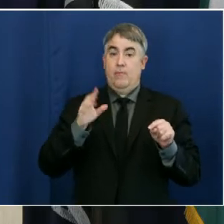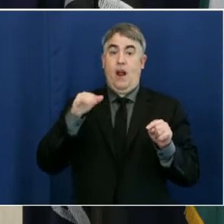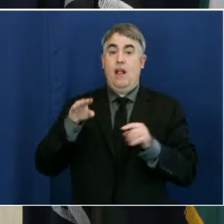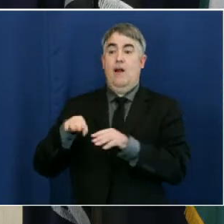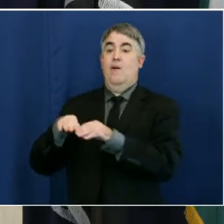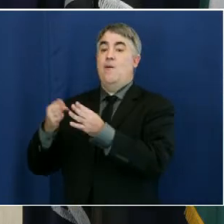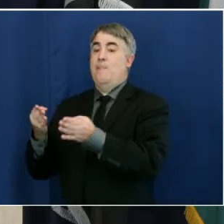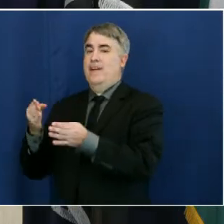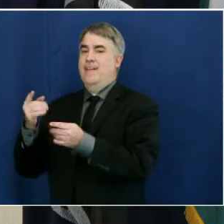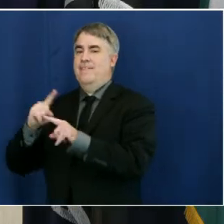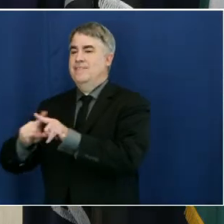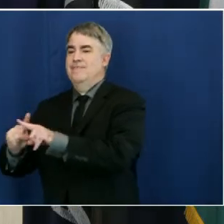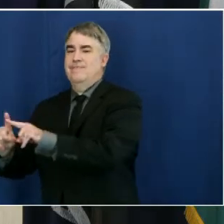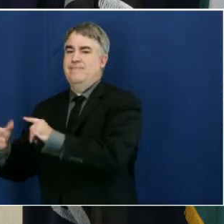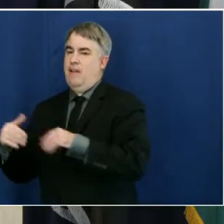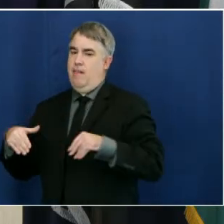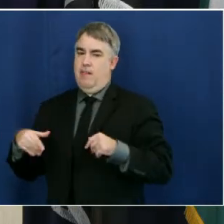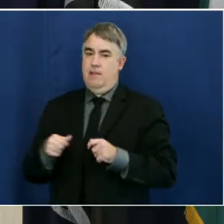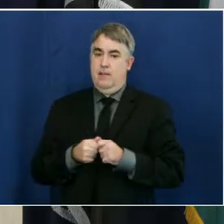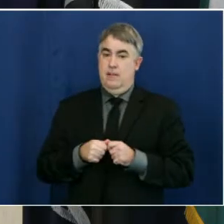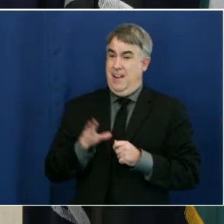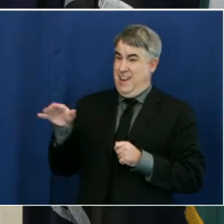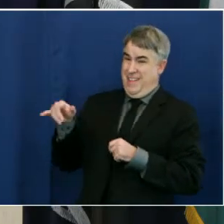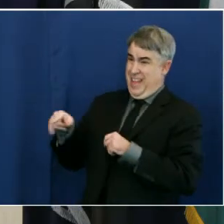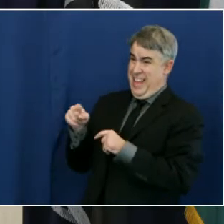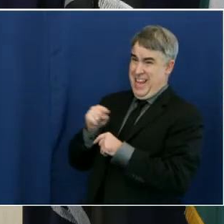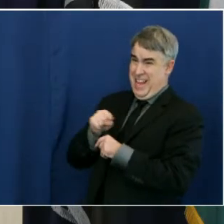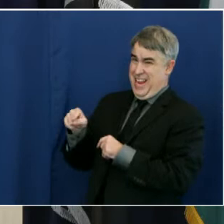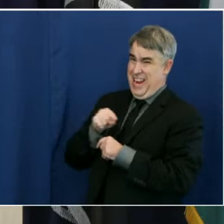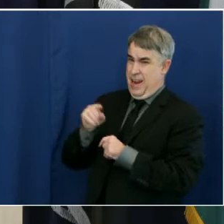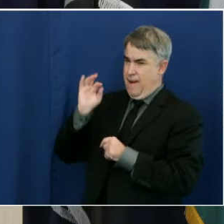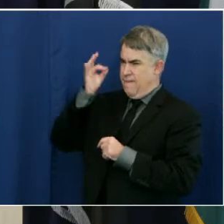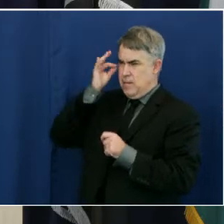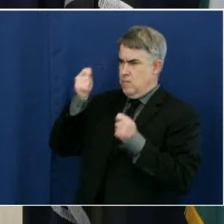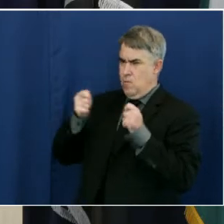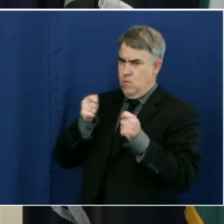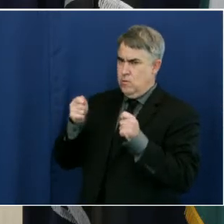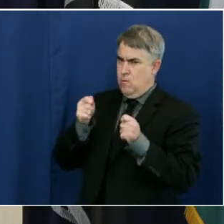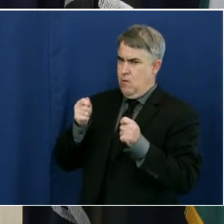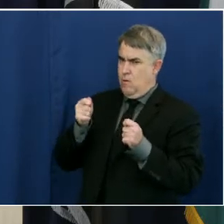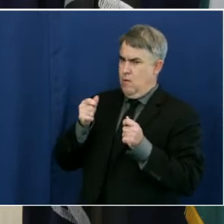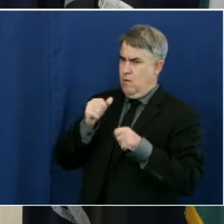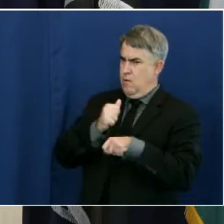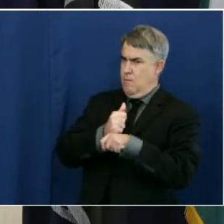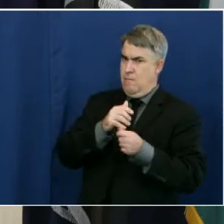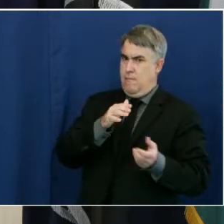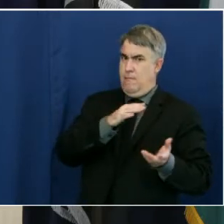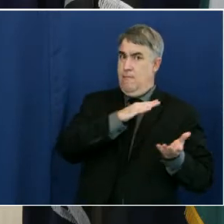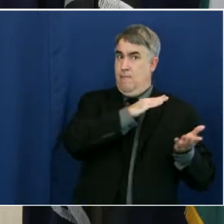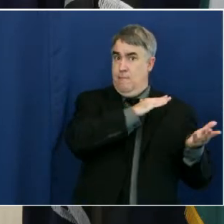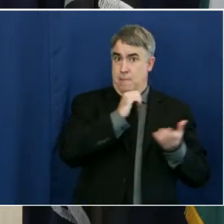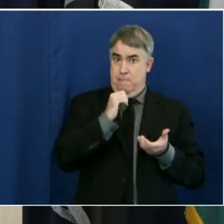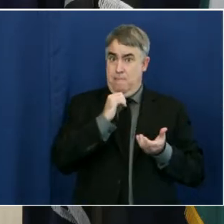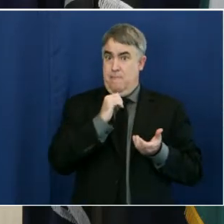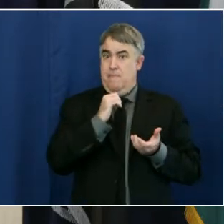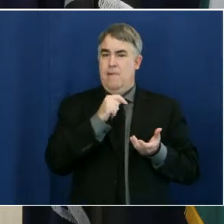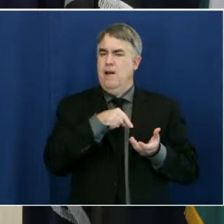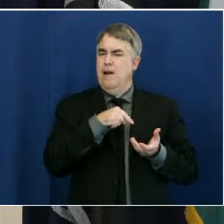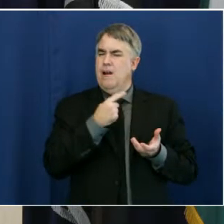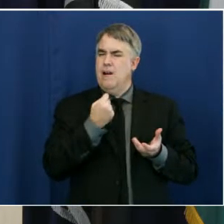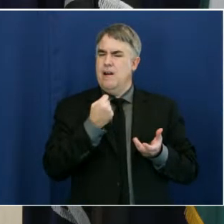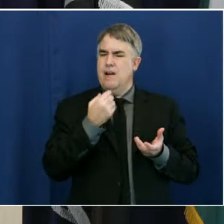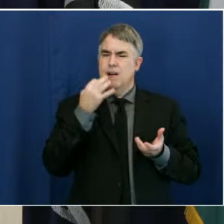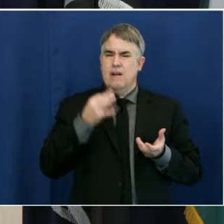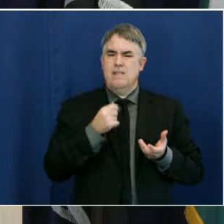designated entity received vaccines directly from the federal government. They made the decision to give them to those teachers in that